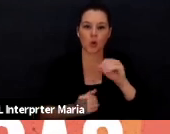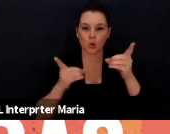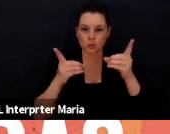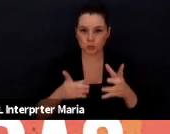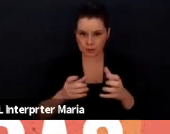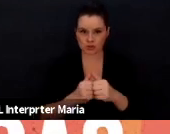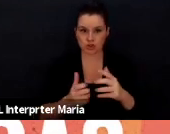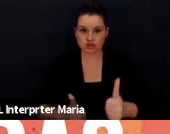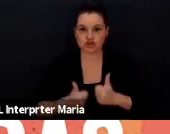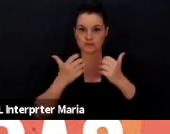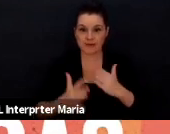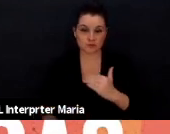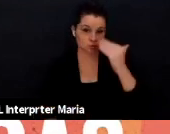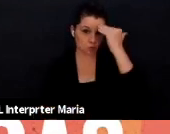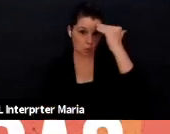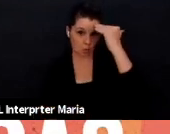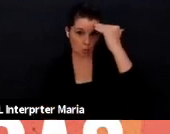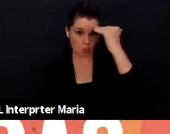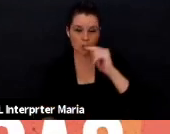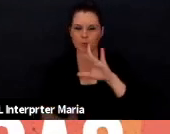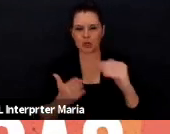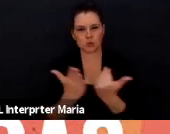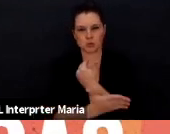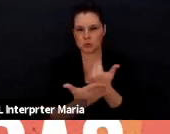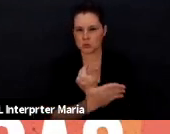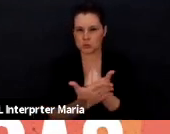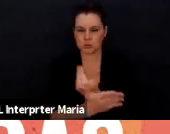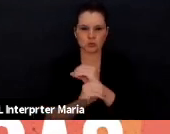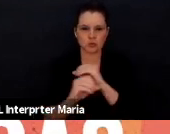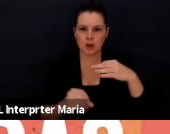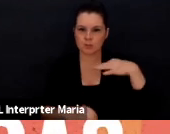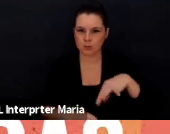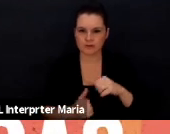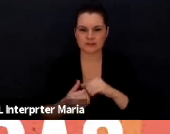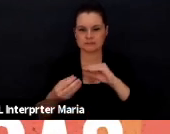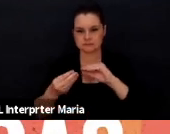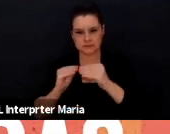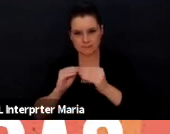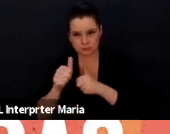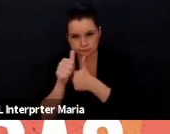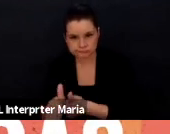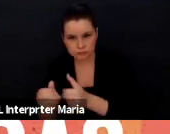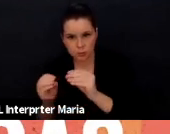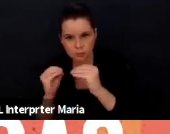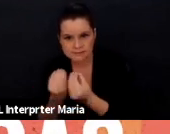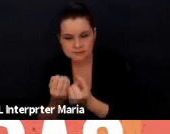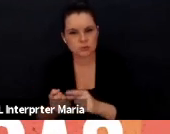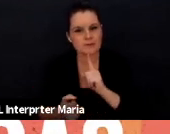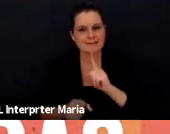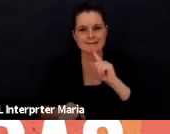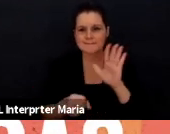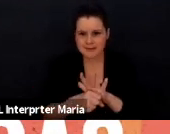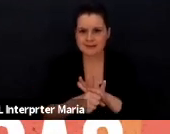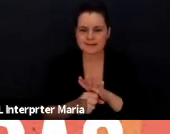of Survivors Know. We're a new nonprofit member-based organization, really committed